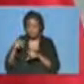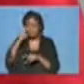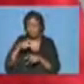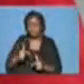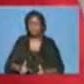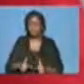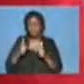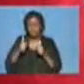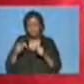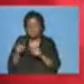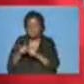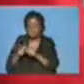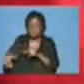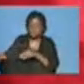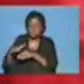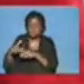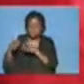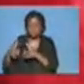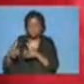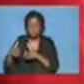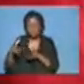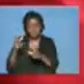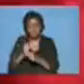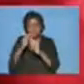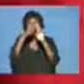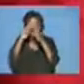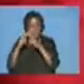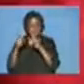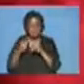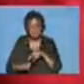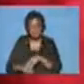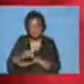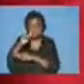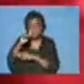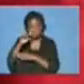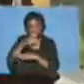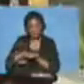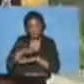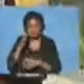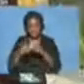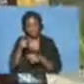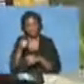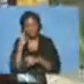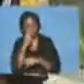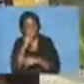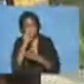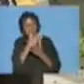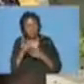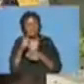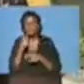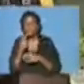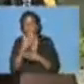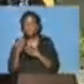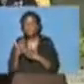a village to grow a child, and we should get back to that. You know, you see something, say something. This disregard for human